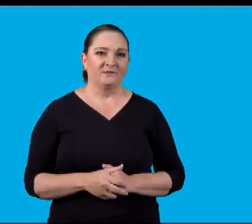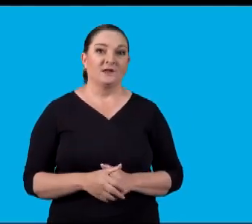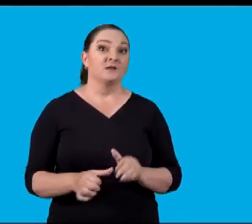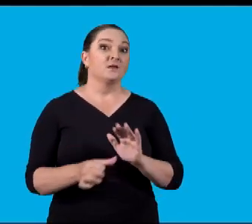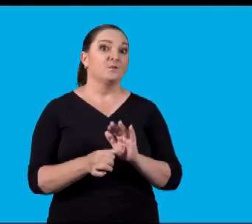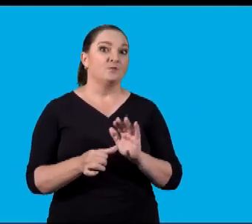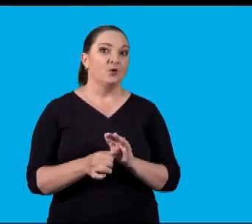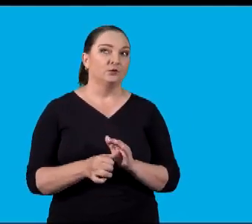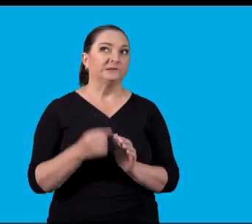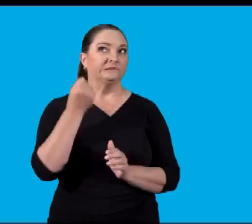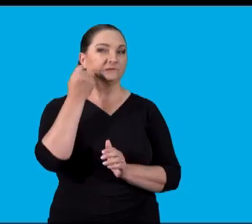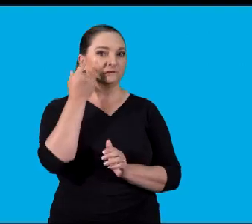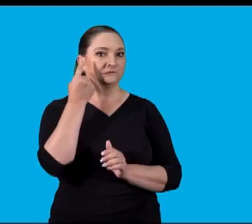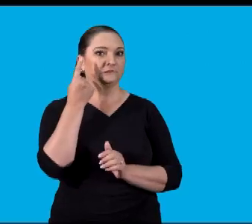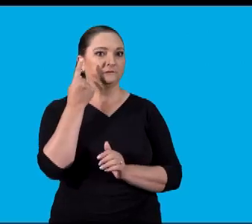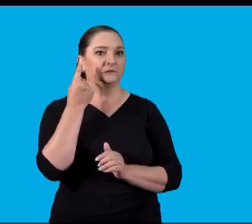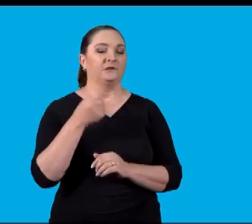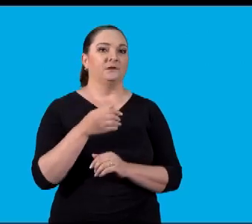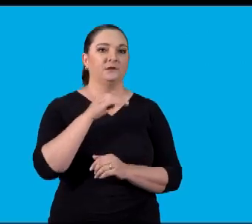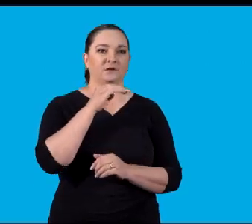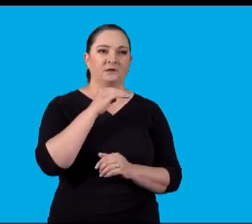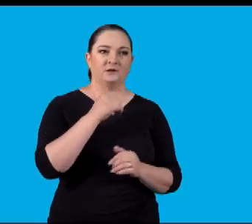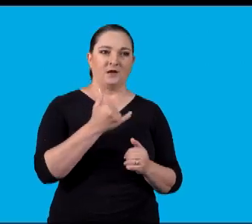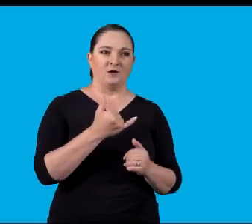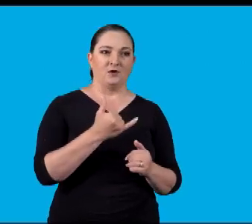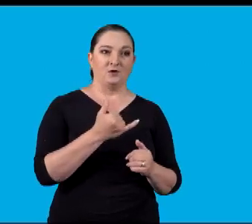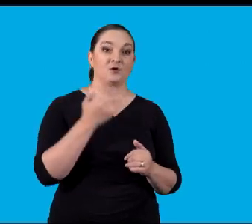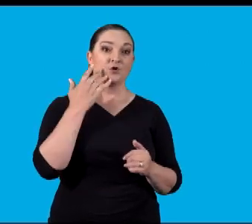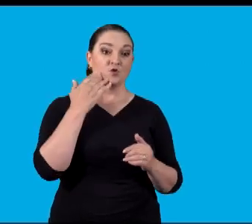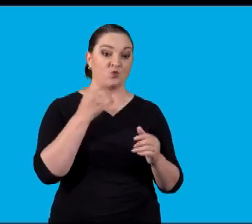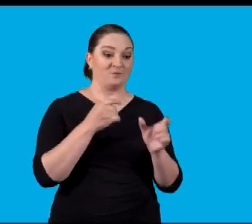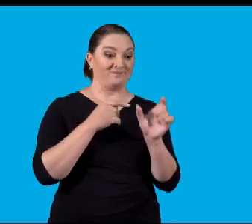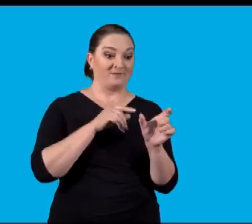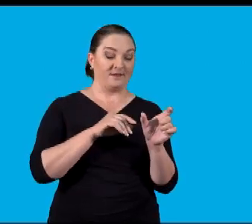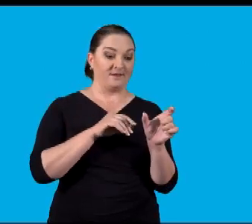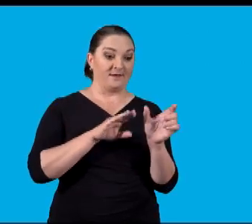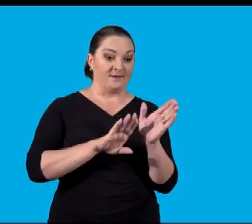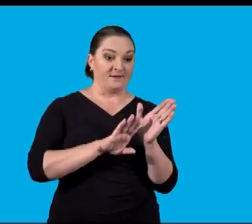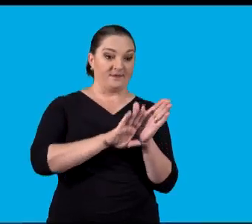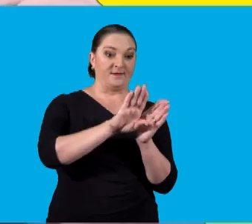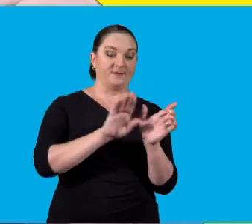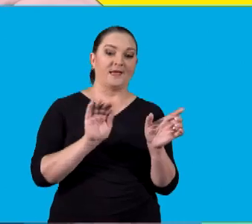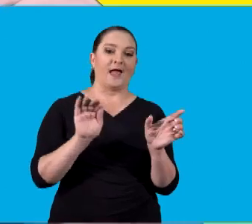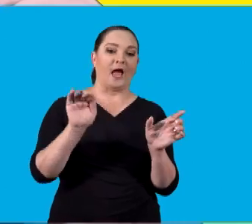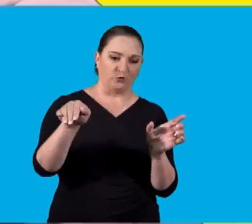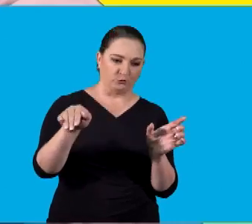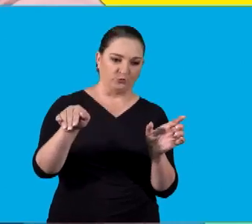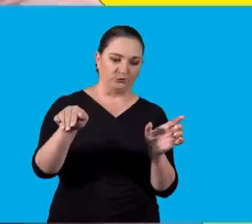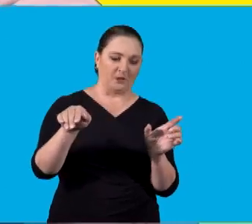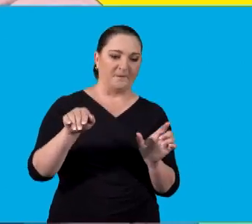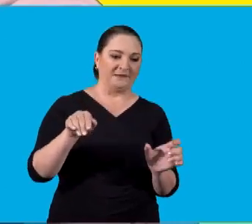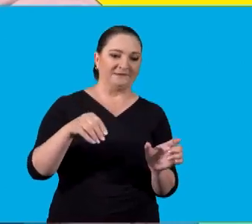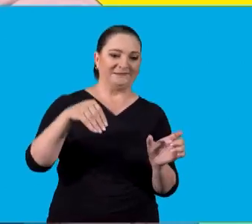very important that you get to understand. Okay? When your inventory increases, it is a cash outflow.